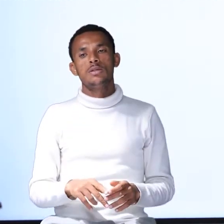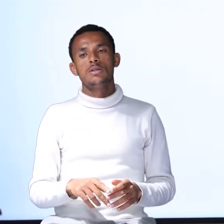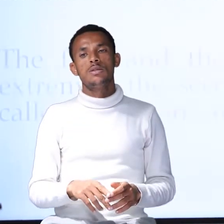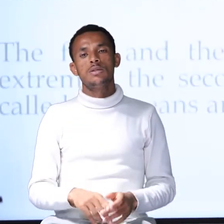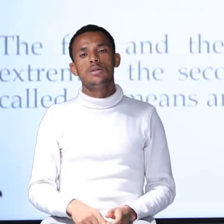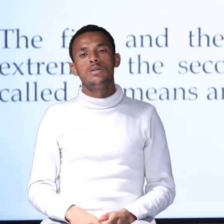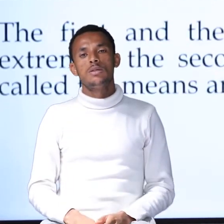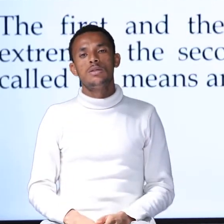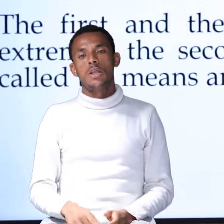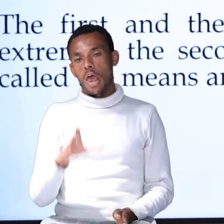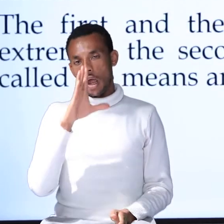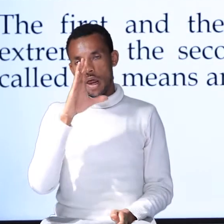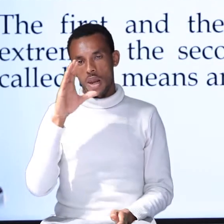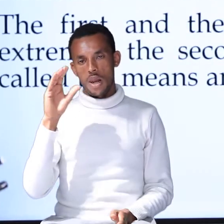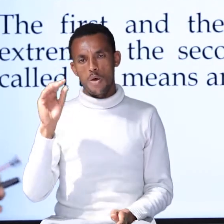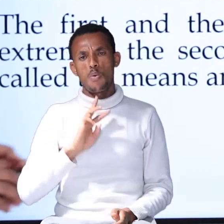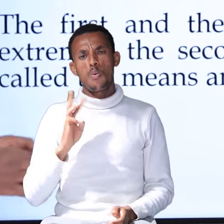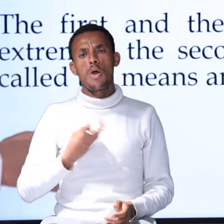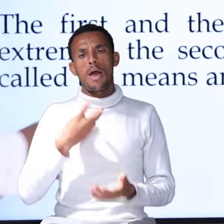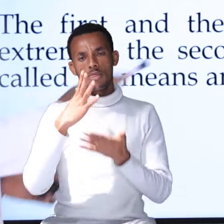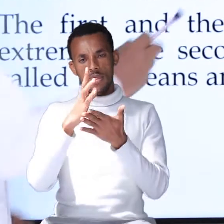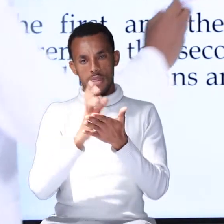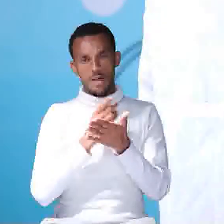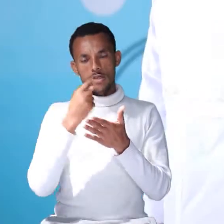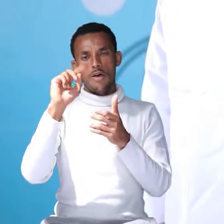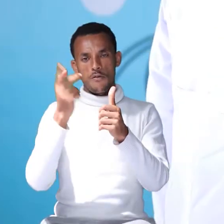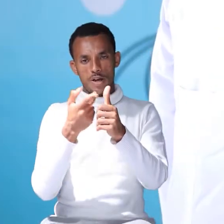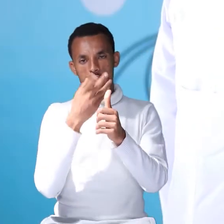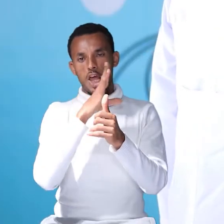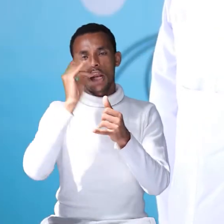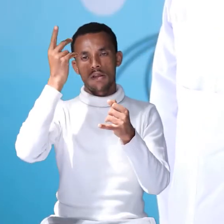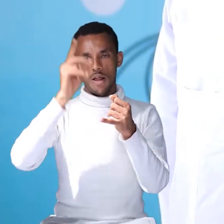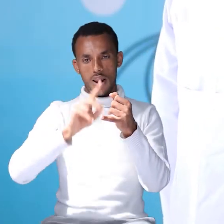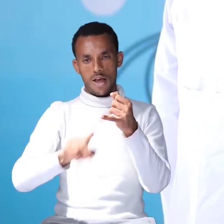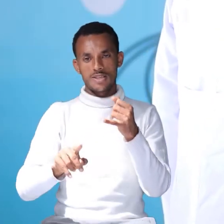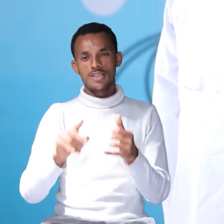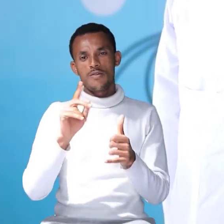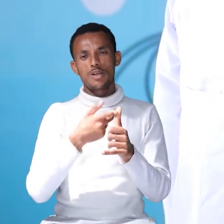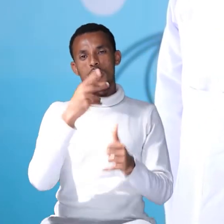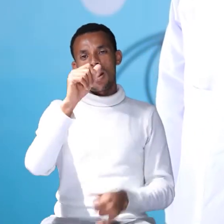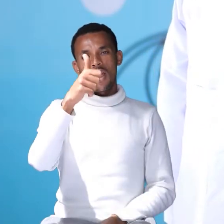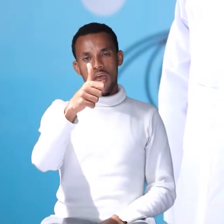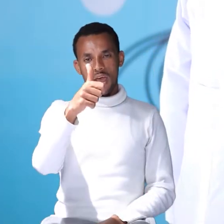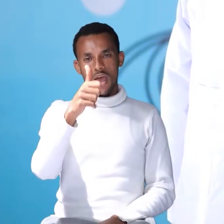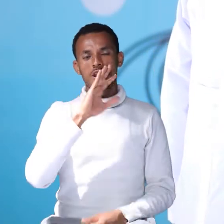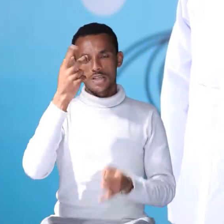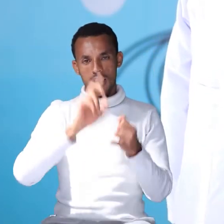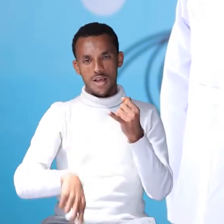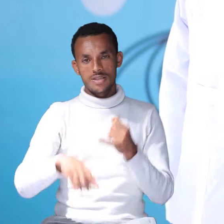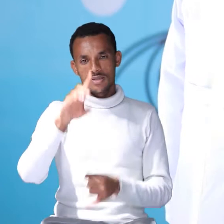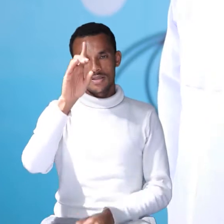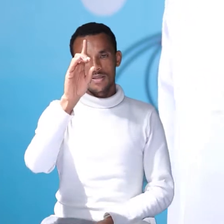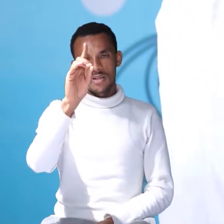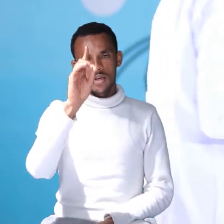proportion. And we can take that, the first and the last. The first one, A, and the last one,